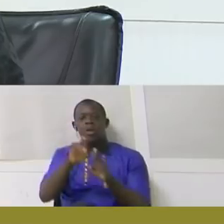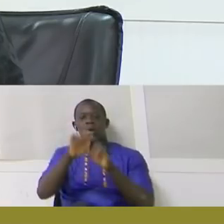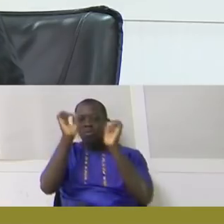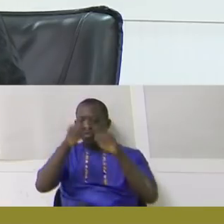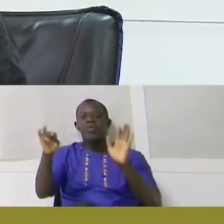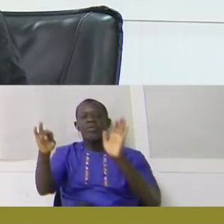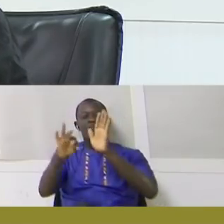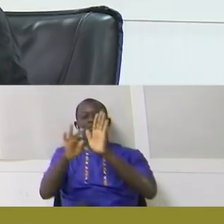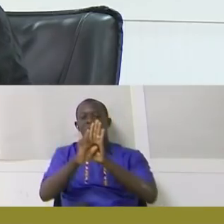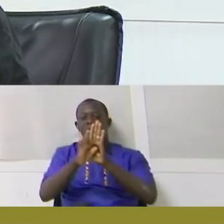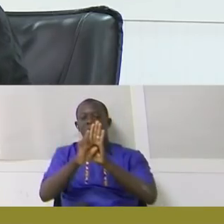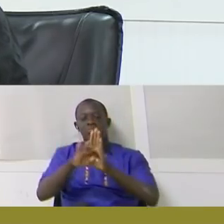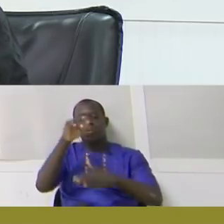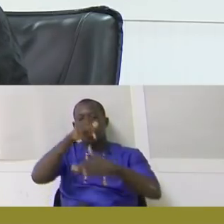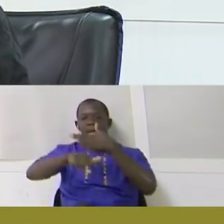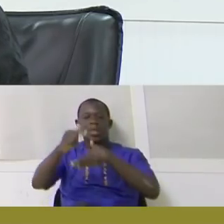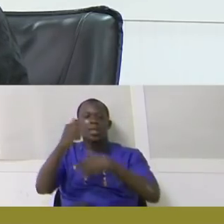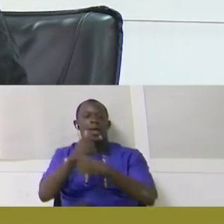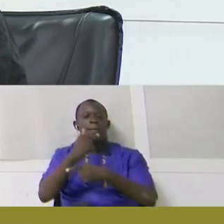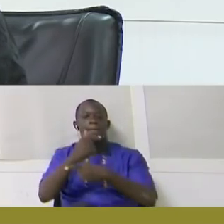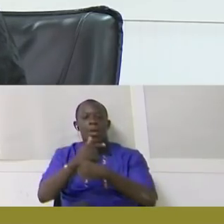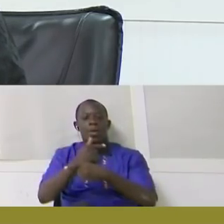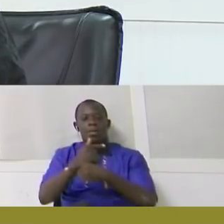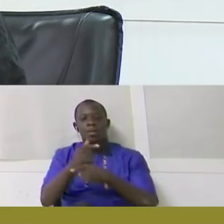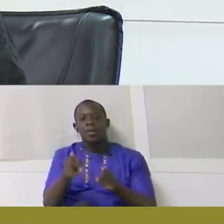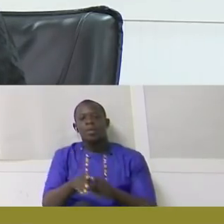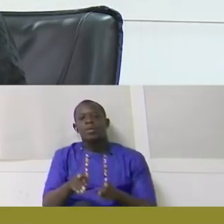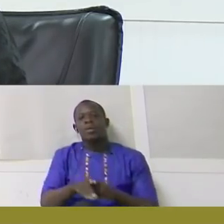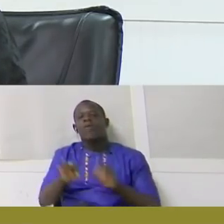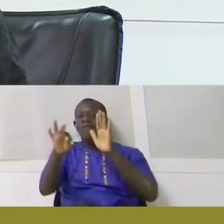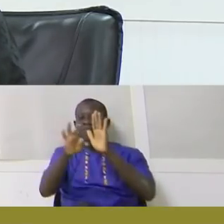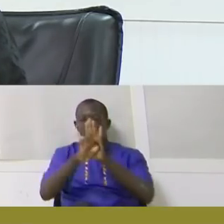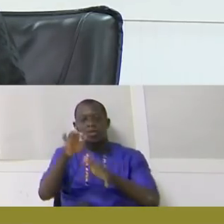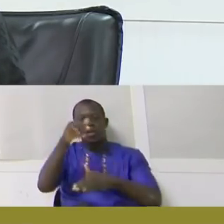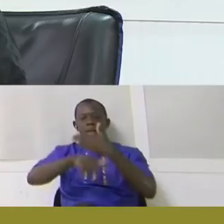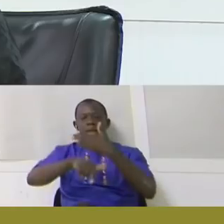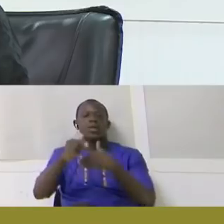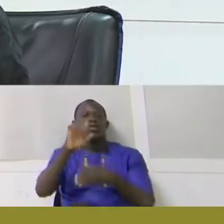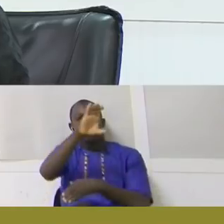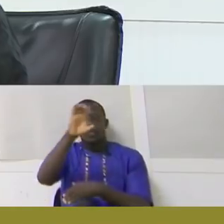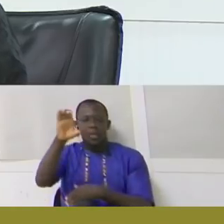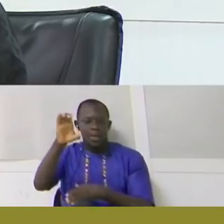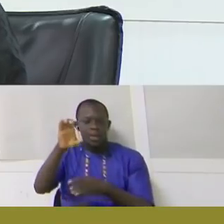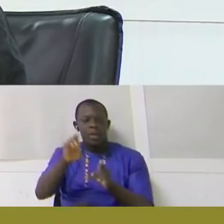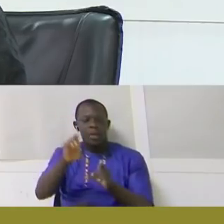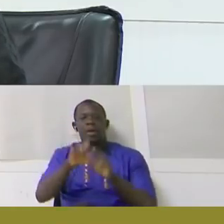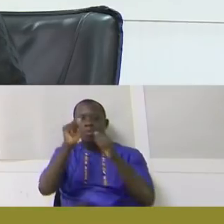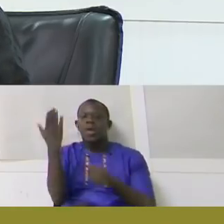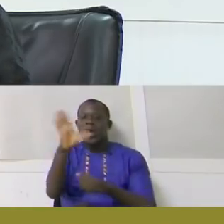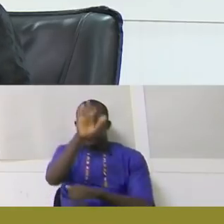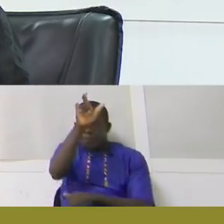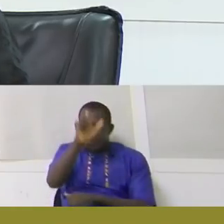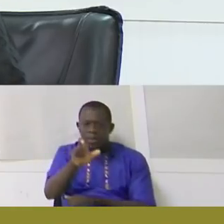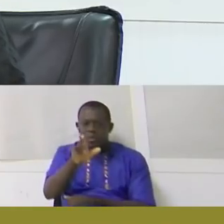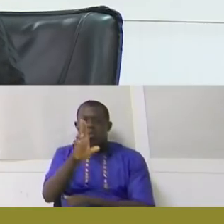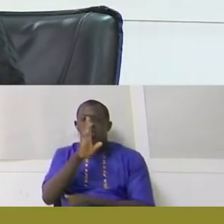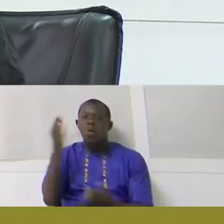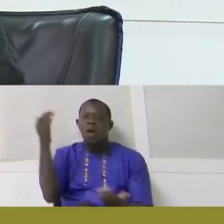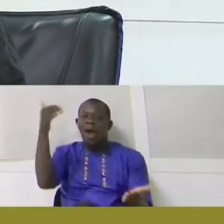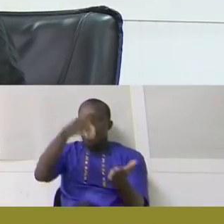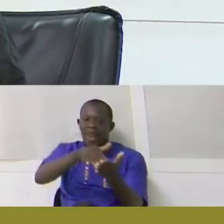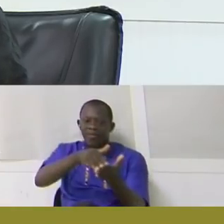ci dekka bi. That will be established firmly. Sax ci rew mi. In the country. Bi nga xamne kep ku ñew. Such